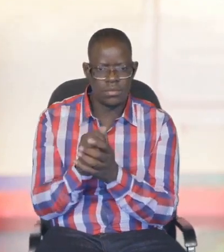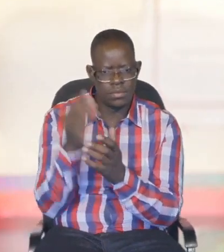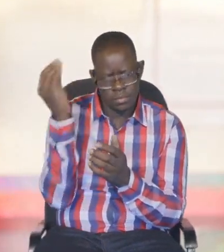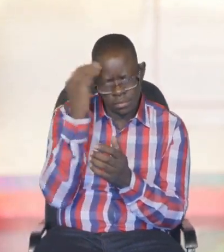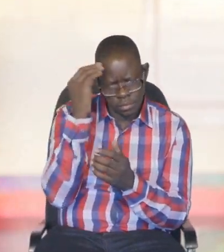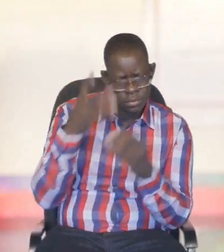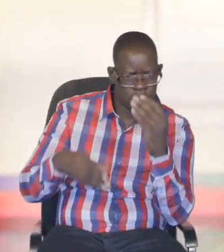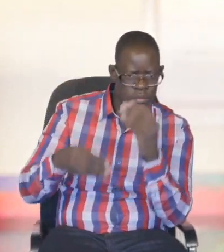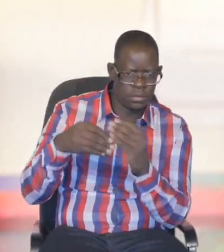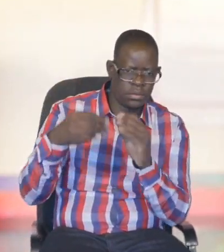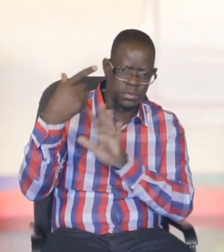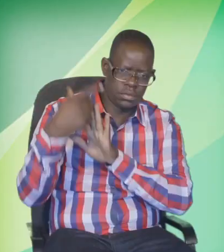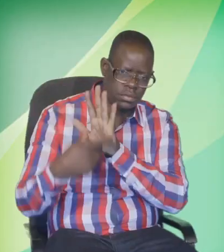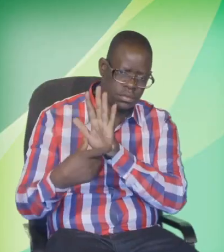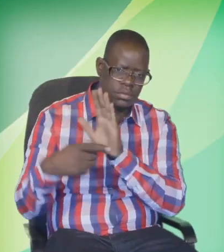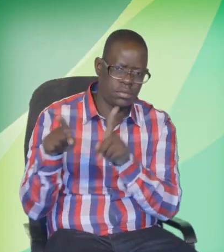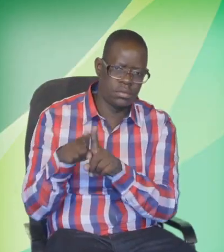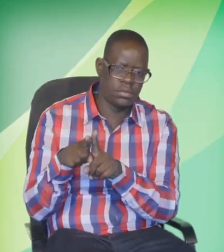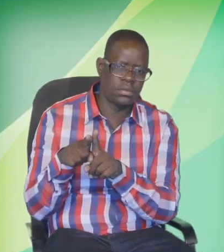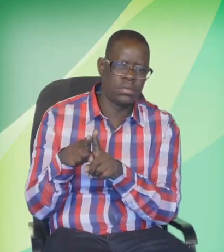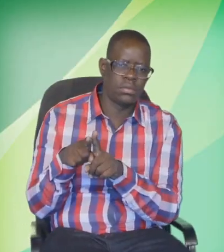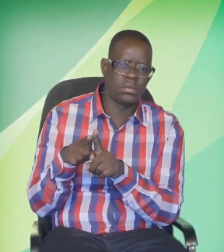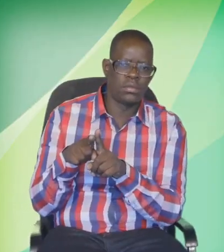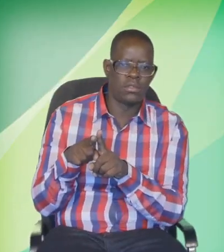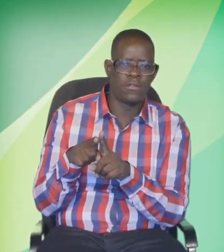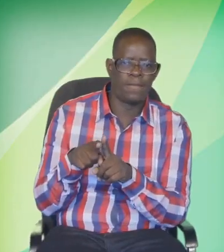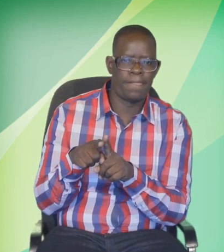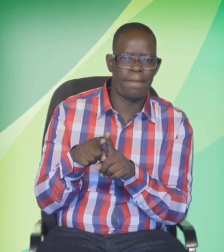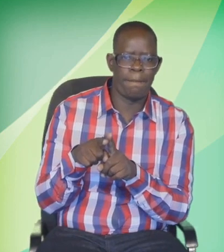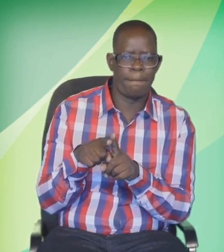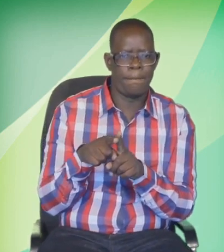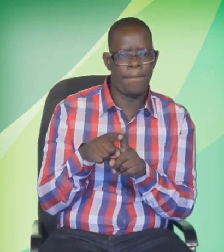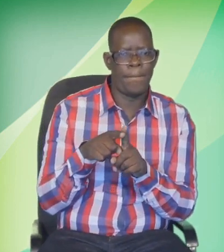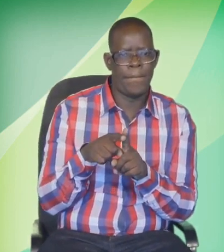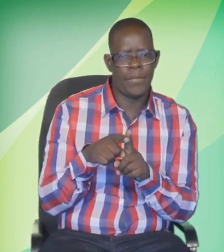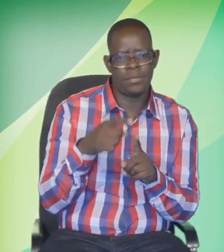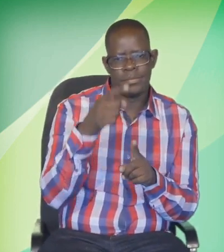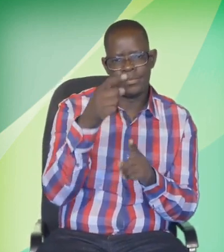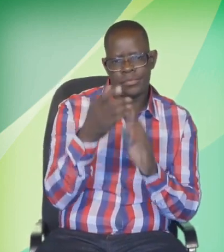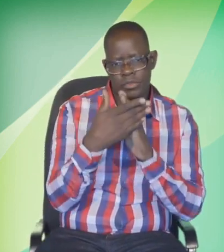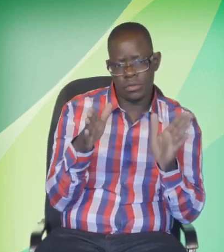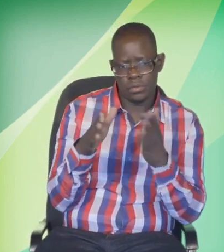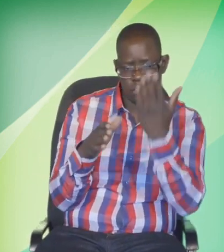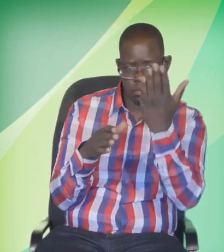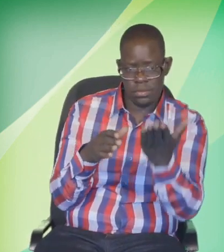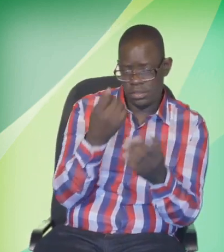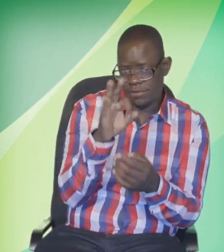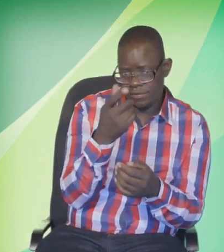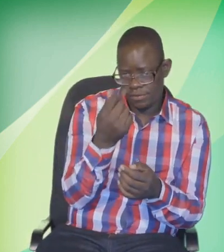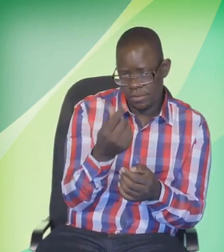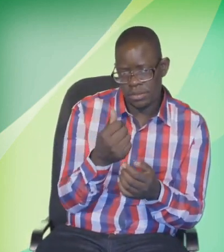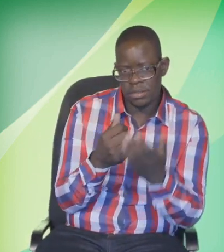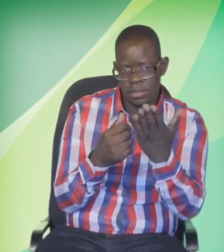normally enter the transactions like this. On the debit side, we enter transactions, the opening balance if there is a